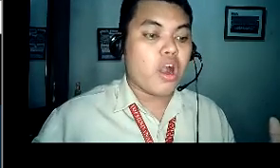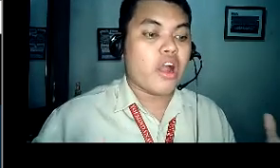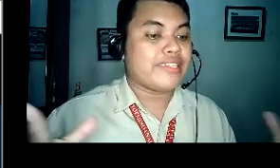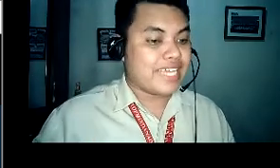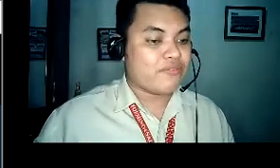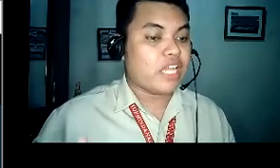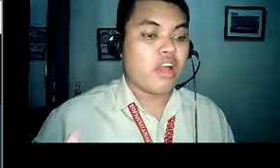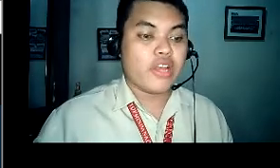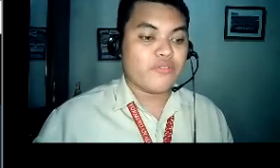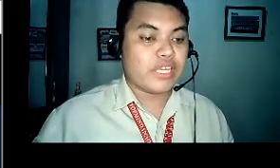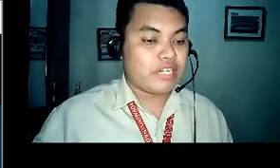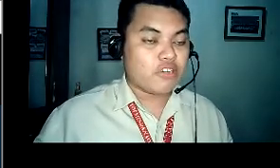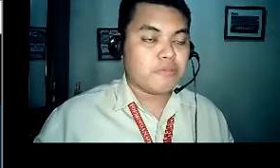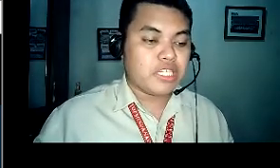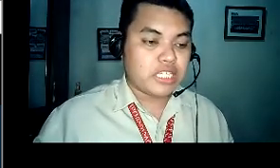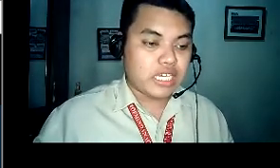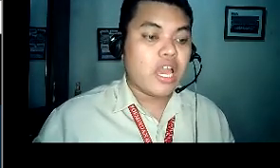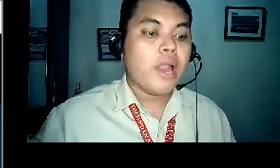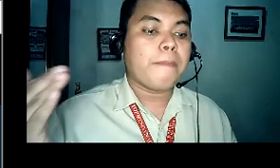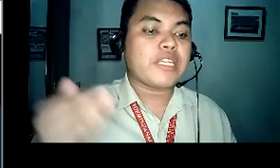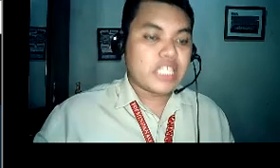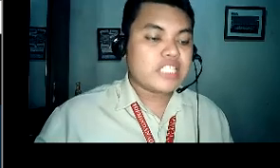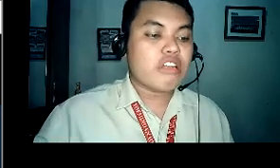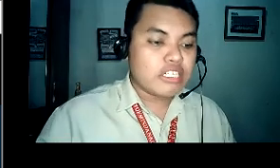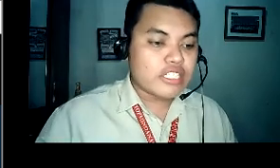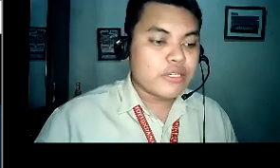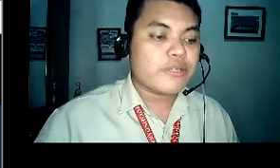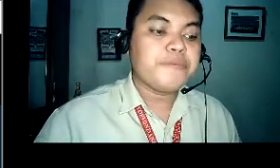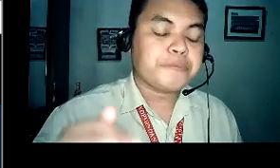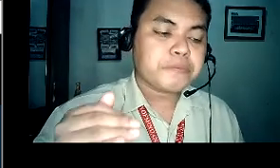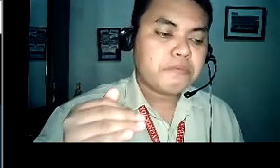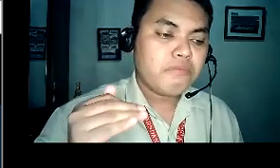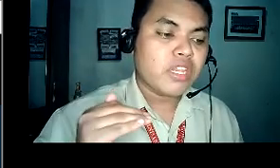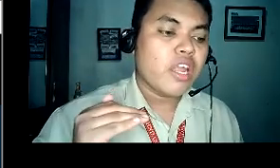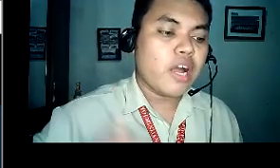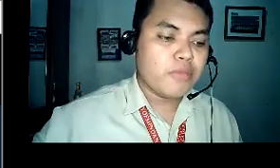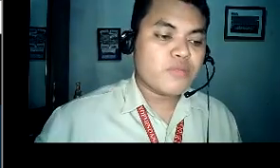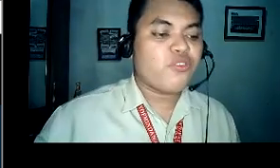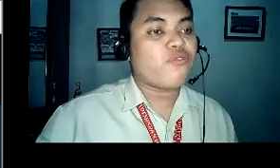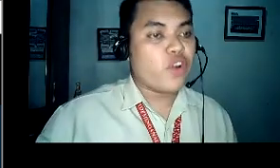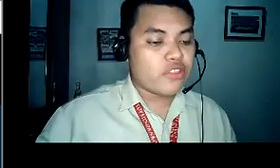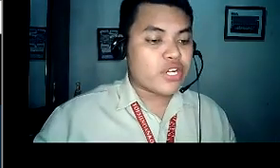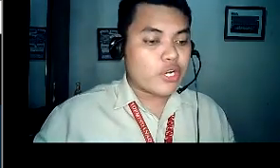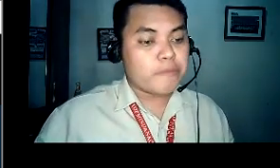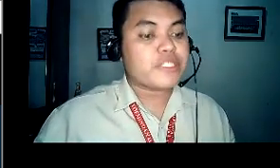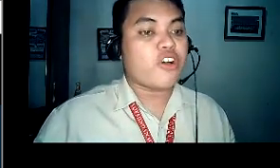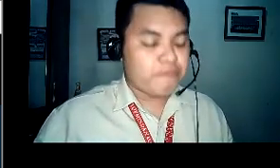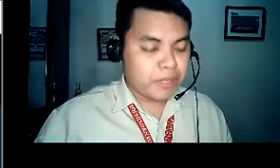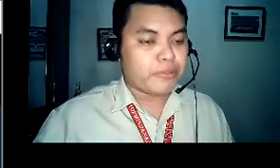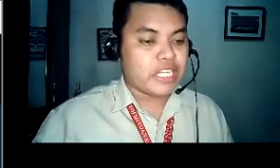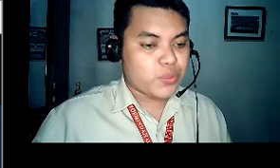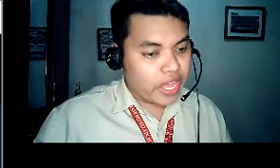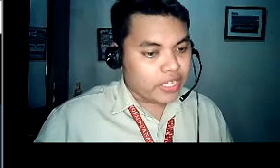people who are deaf and hard of hearing community, but this is also useful for other groups